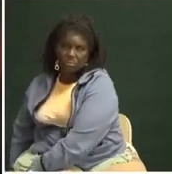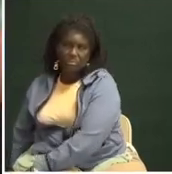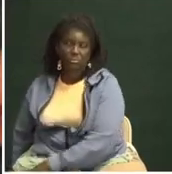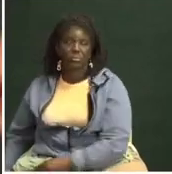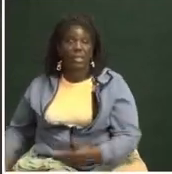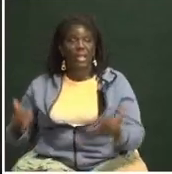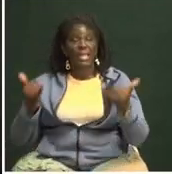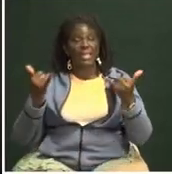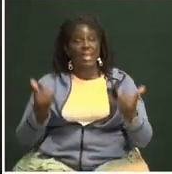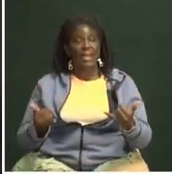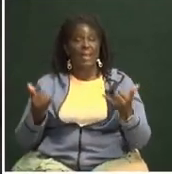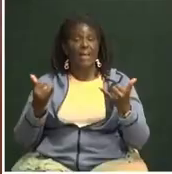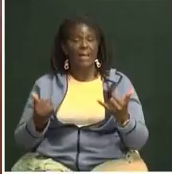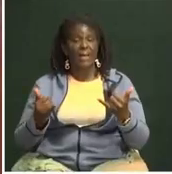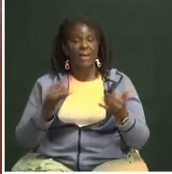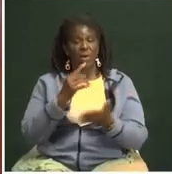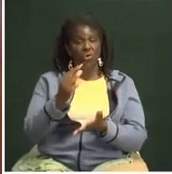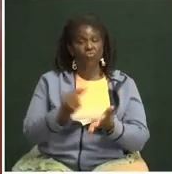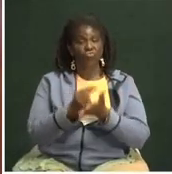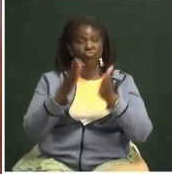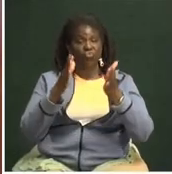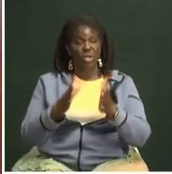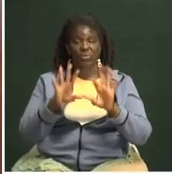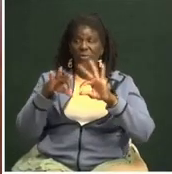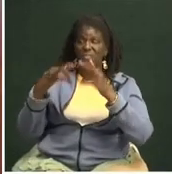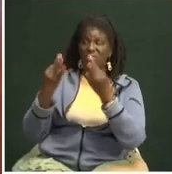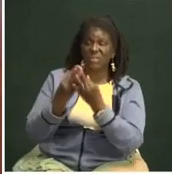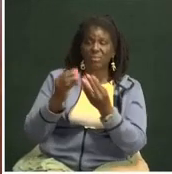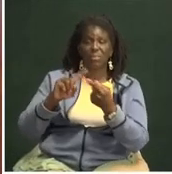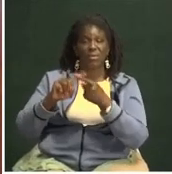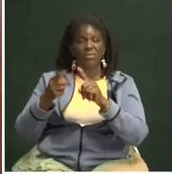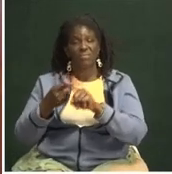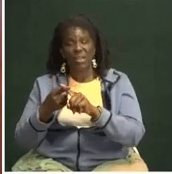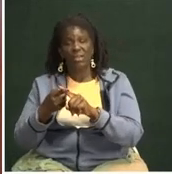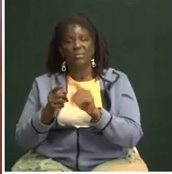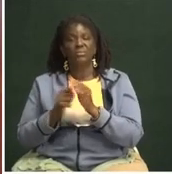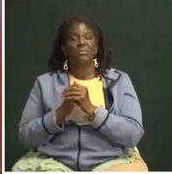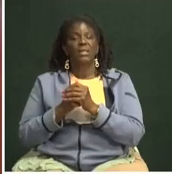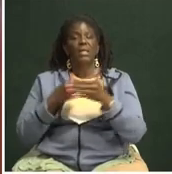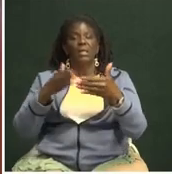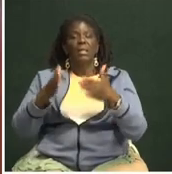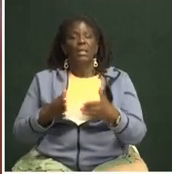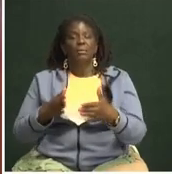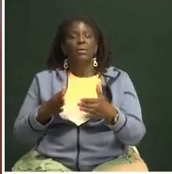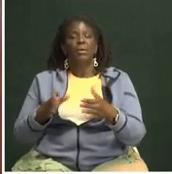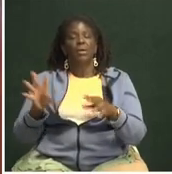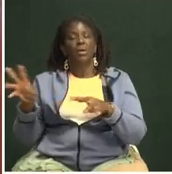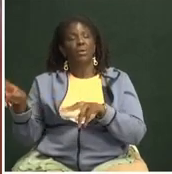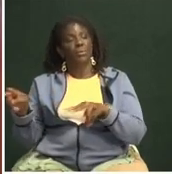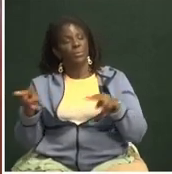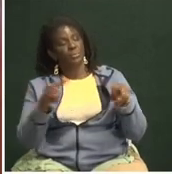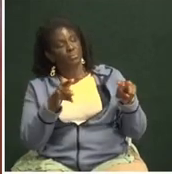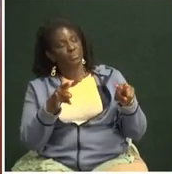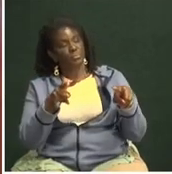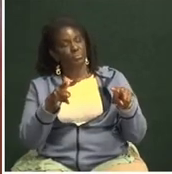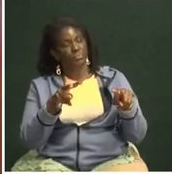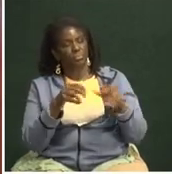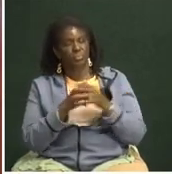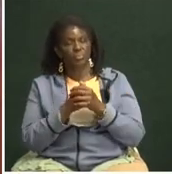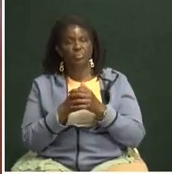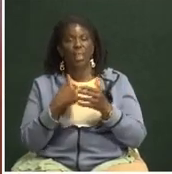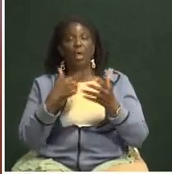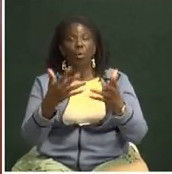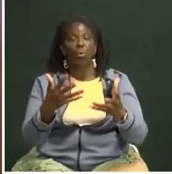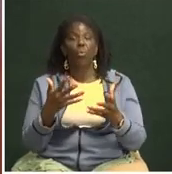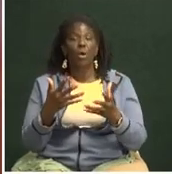And now, graduates, family, friends, relatives, neighbors, please face forward. And I